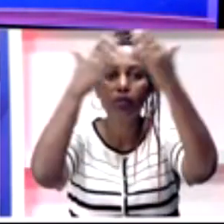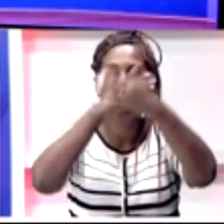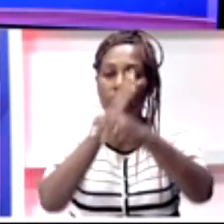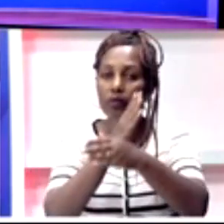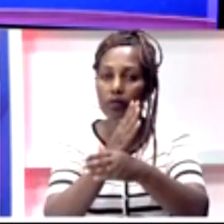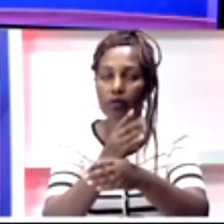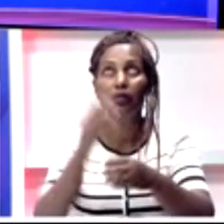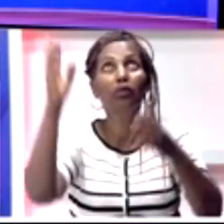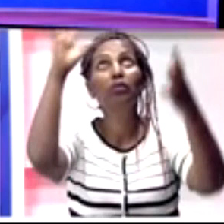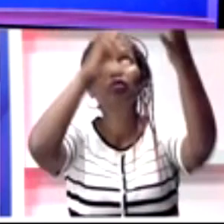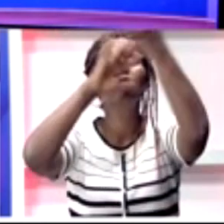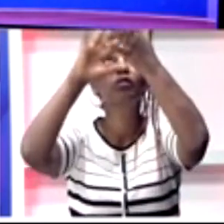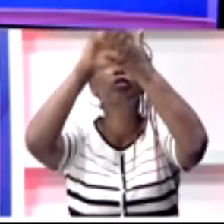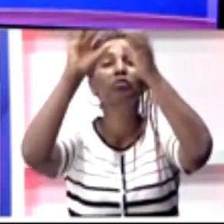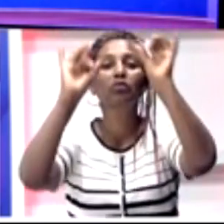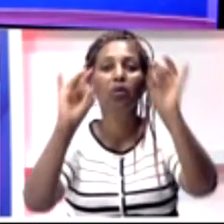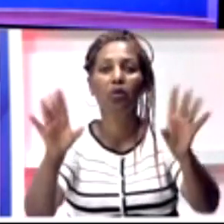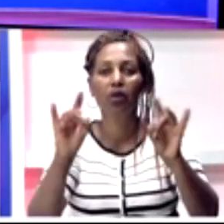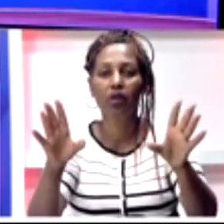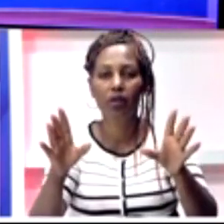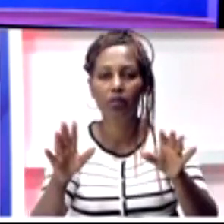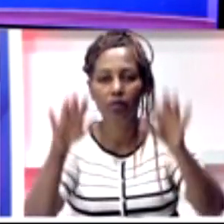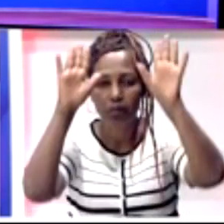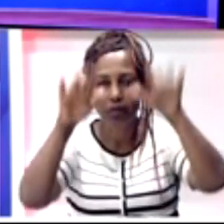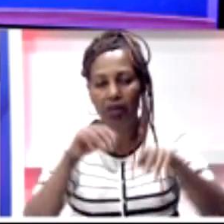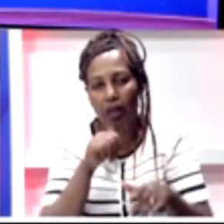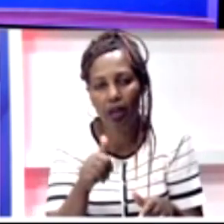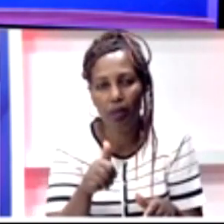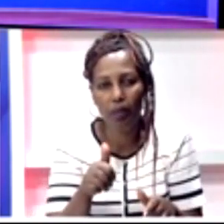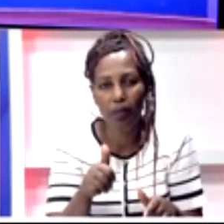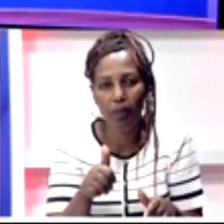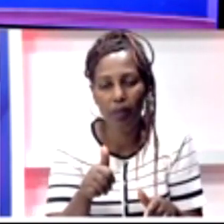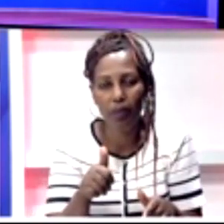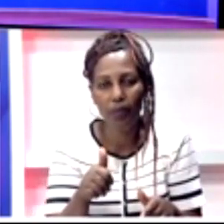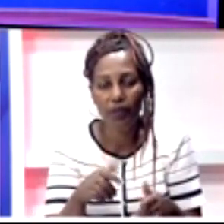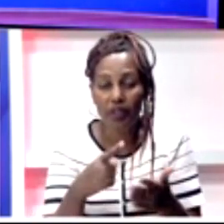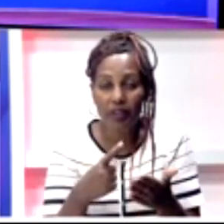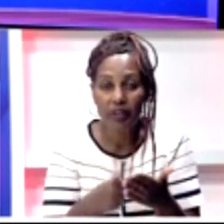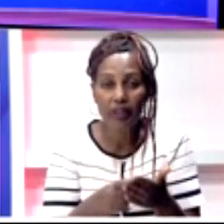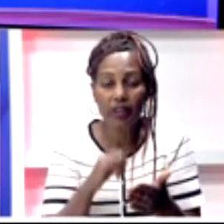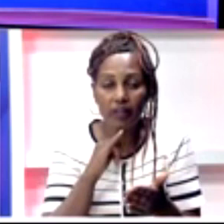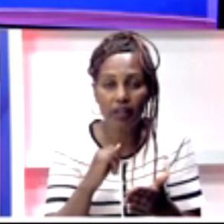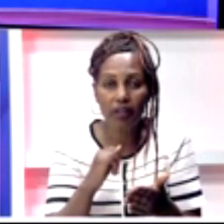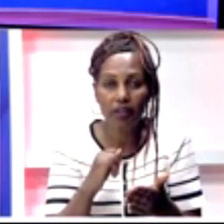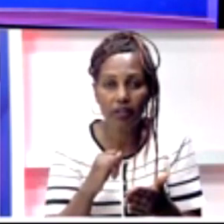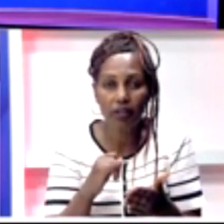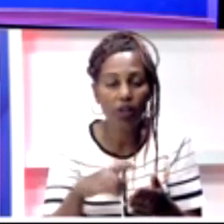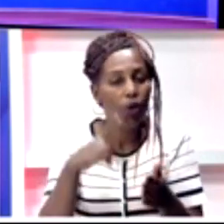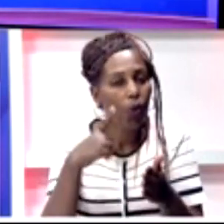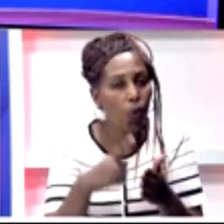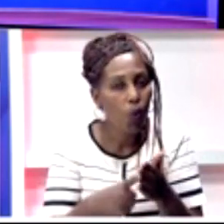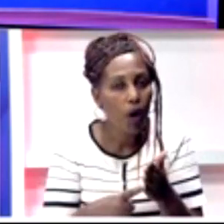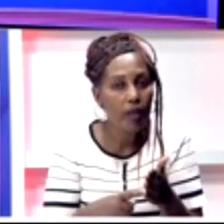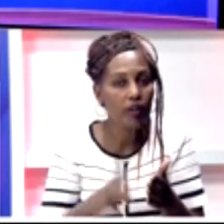sky. Undoubtedly tells us that this is what we cannot be sure